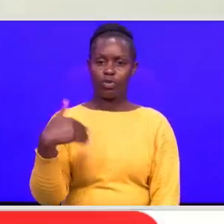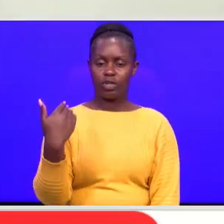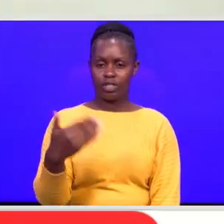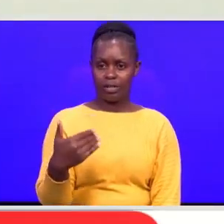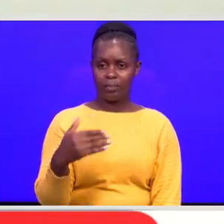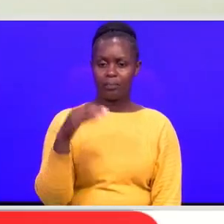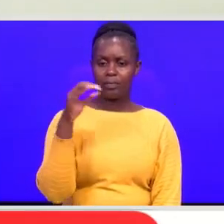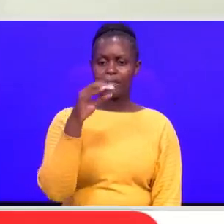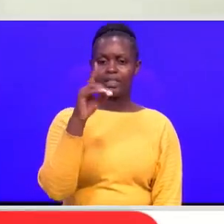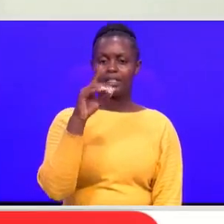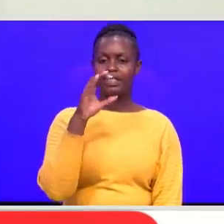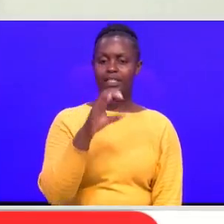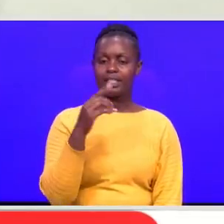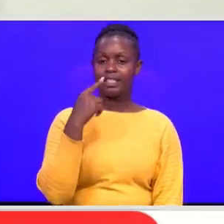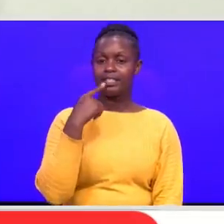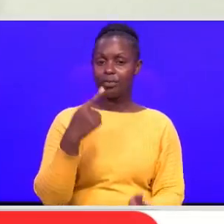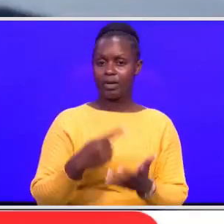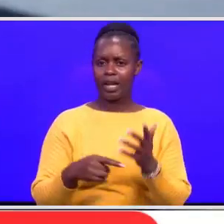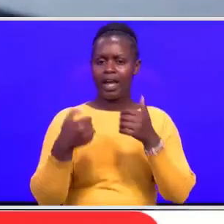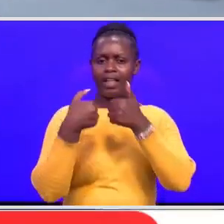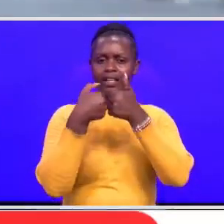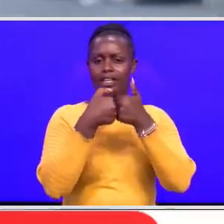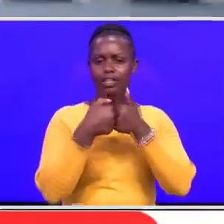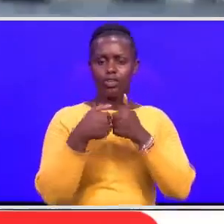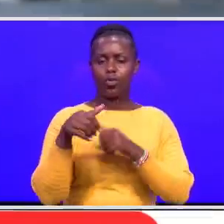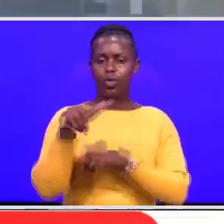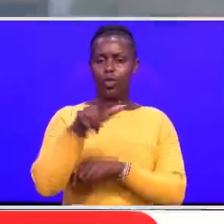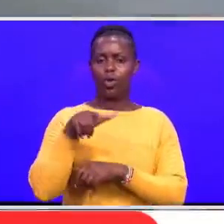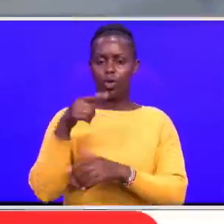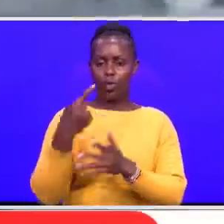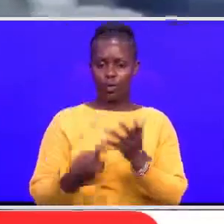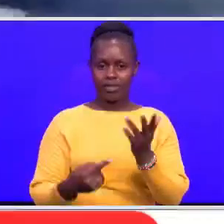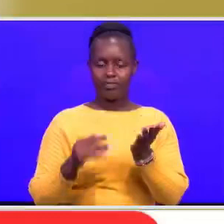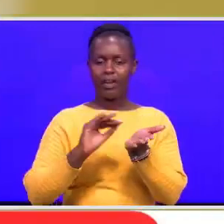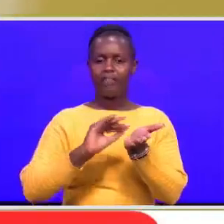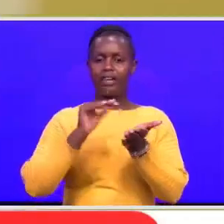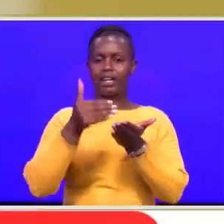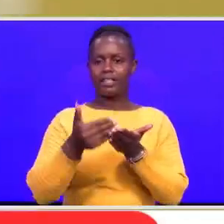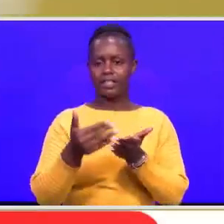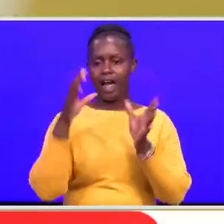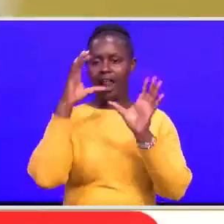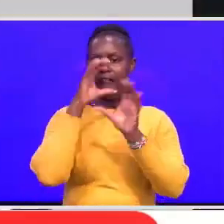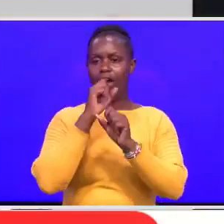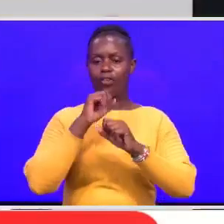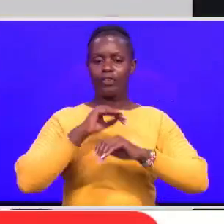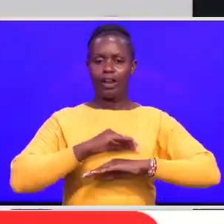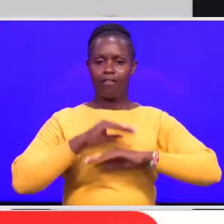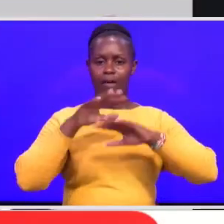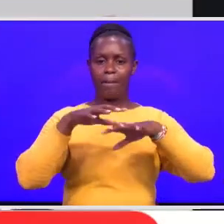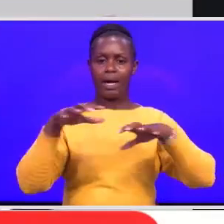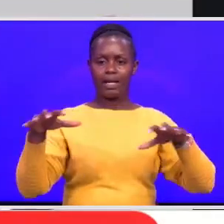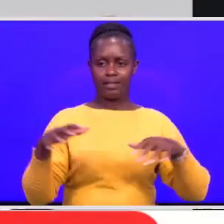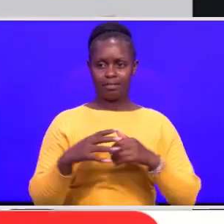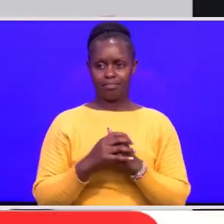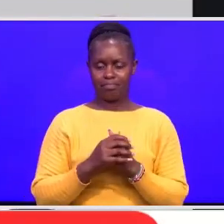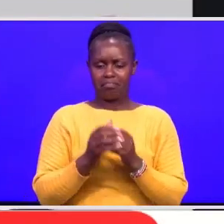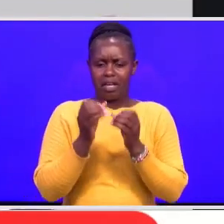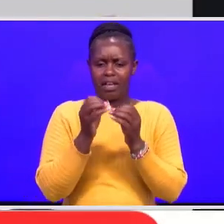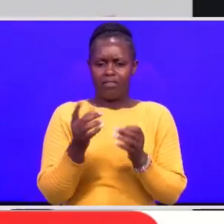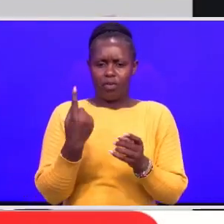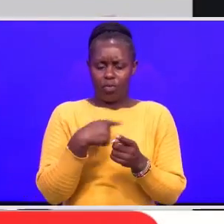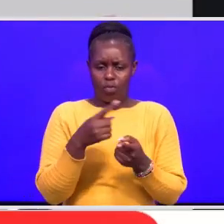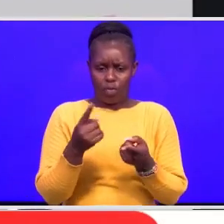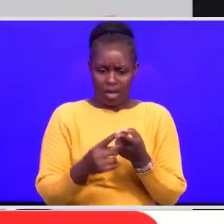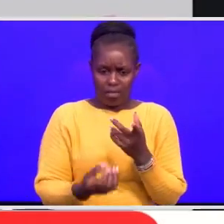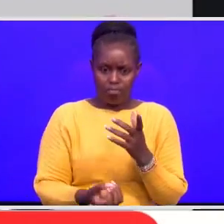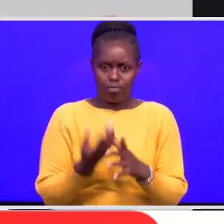says the main challenge in local vaccine manufacturing is on financing and lack of adequate market. Even if you produce the vaccines, if there